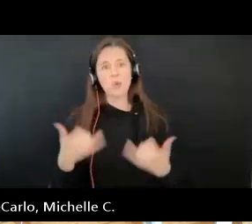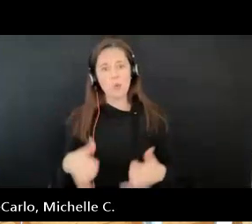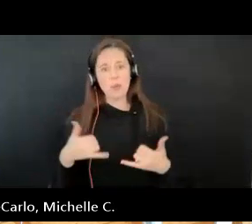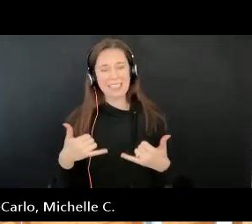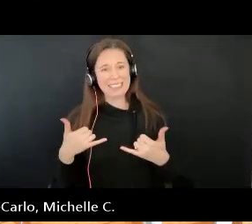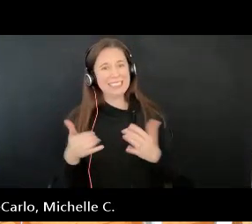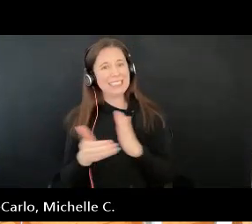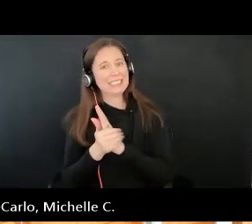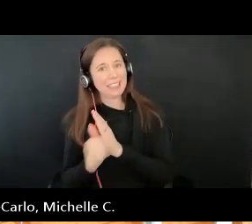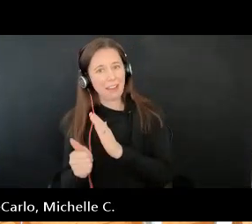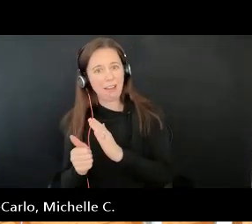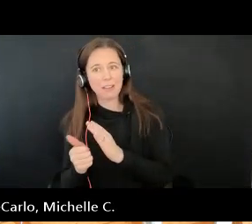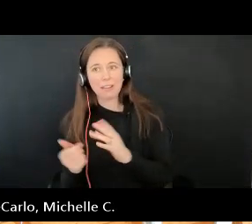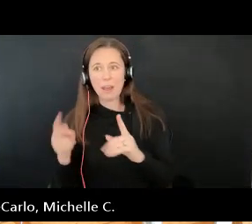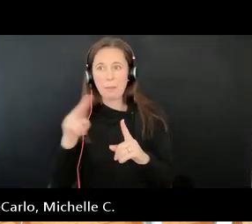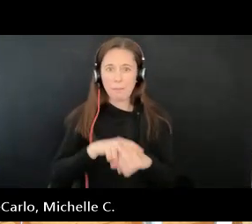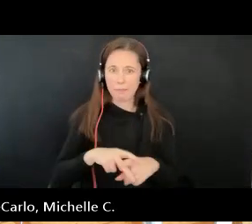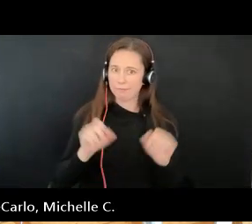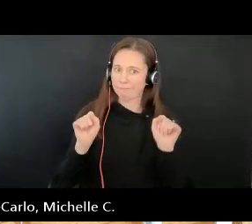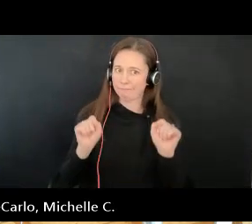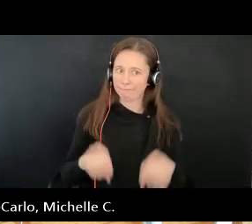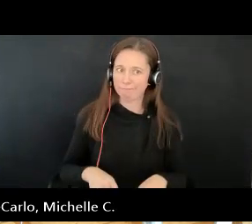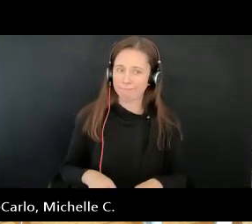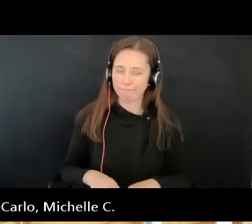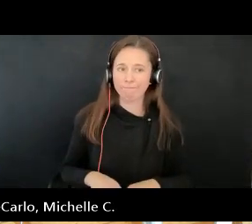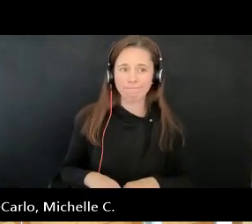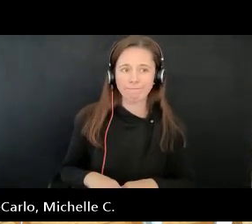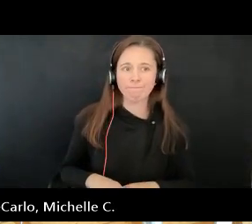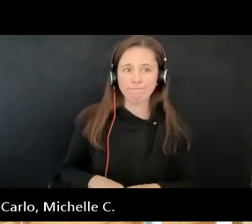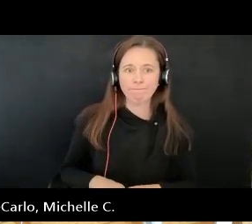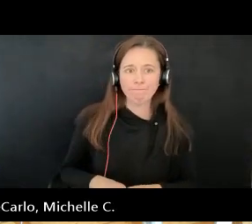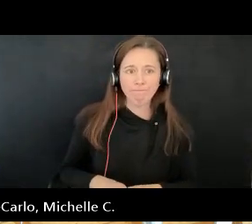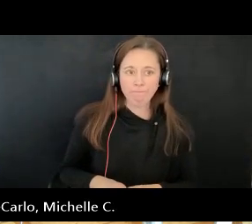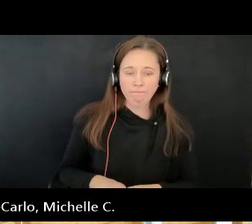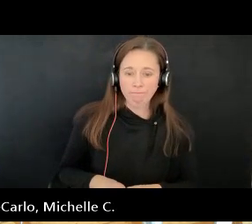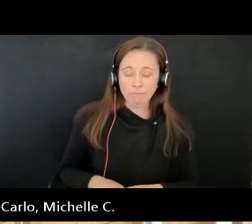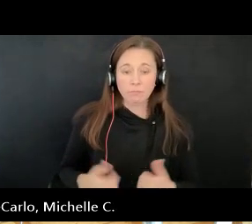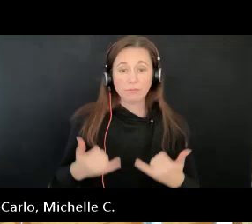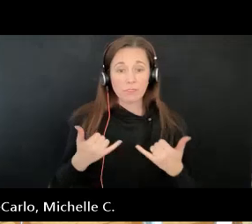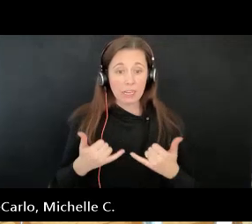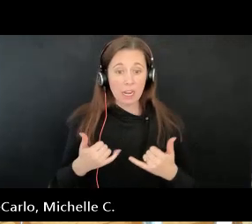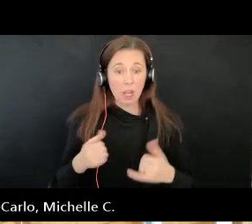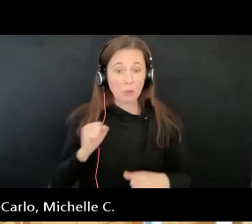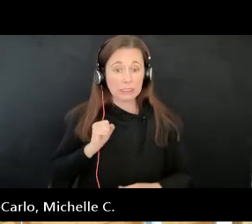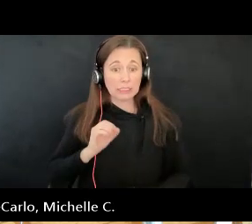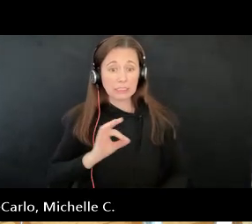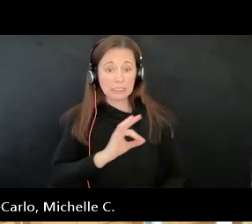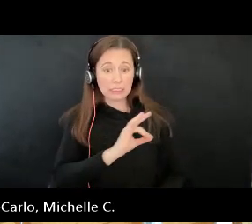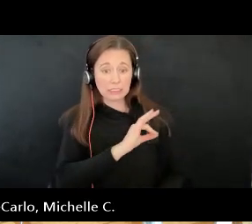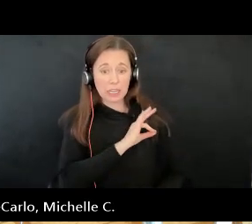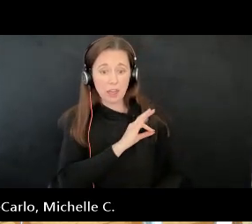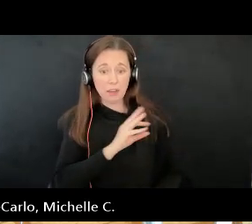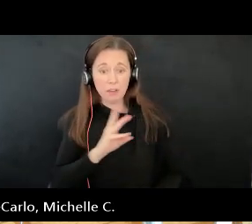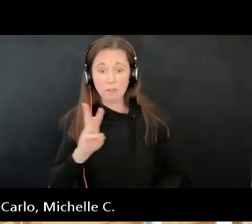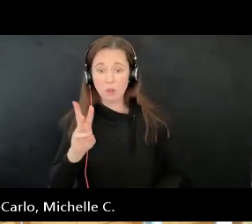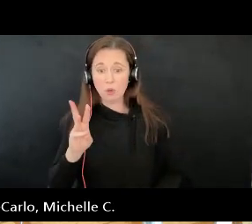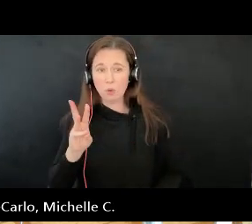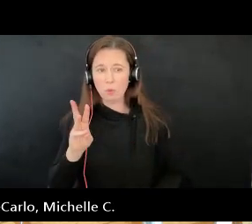I was a member of the staff DEIJ committee, which has now been renamed the Staff WAVES Committee,